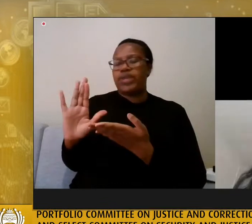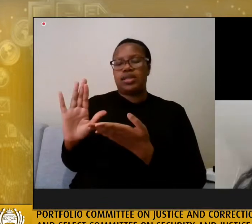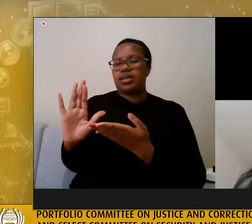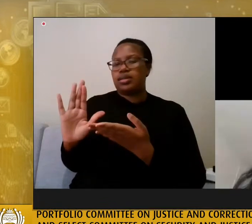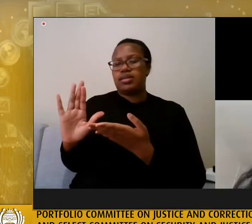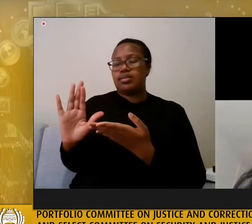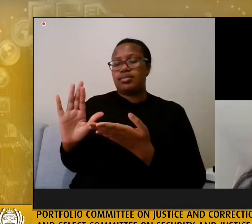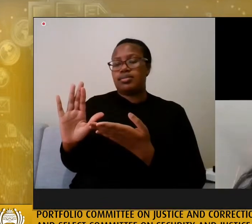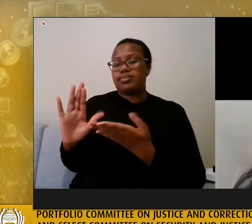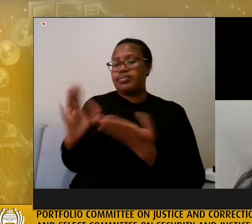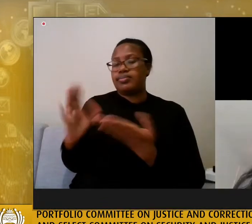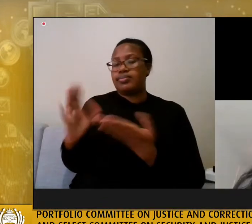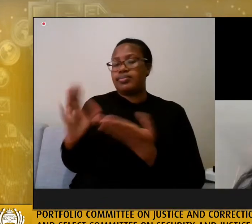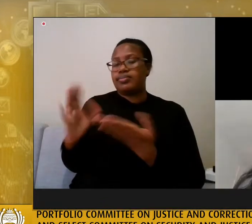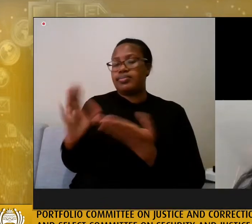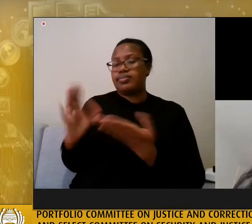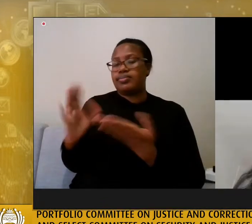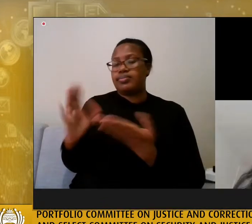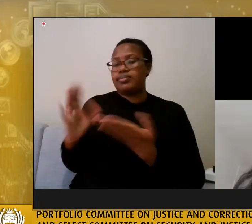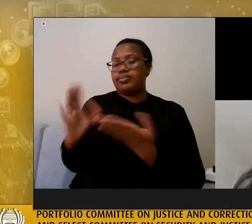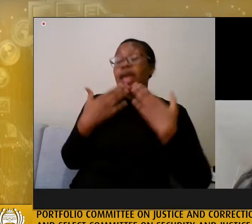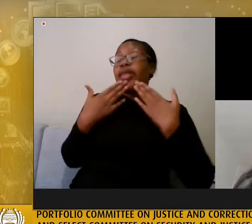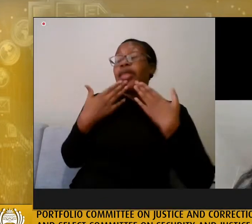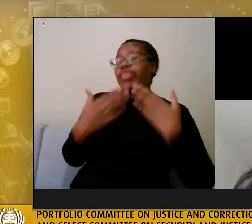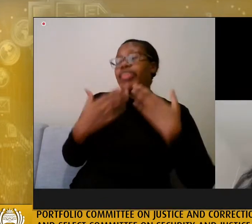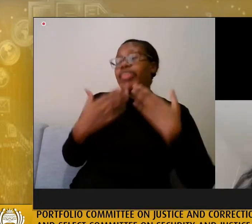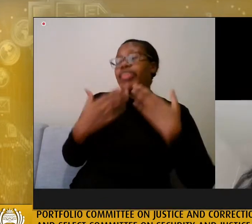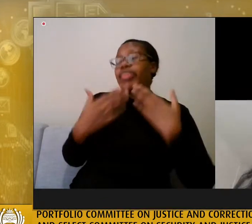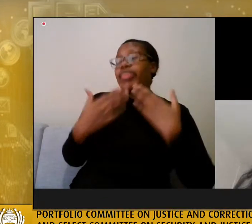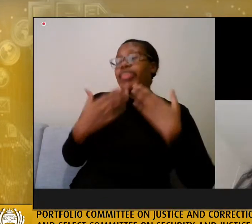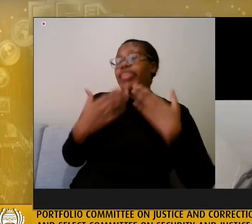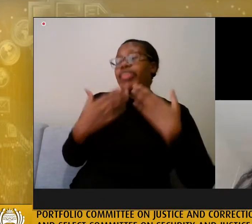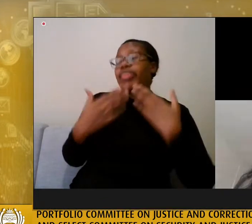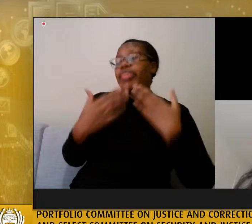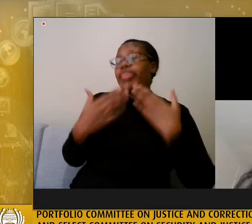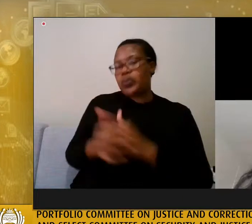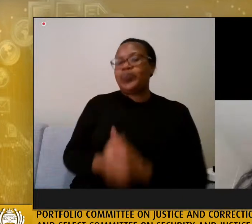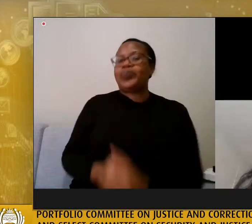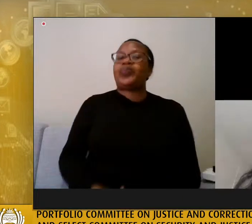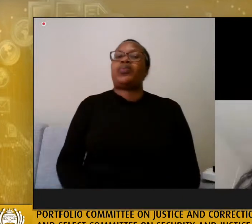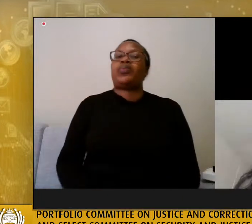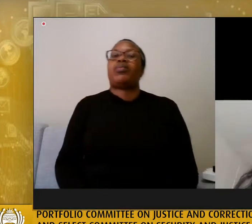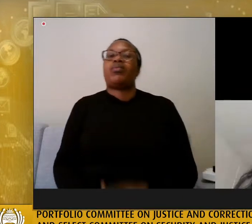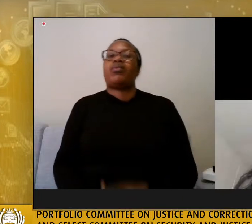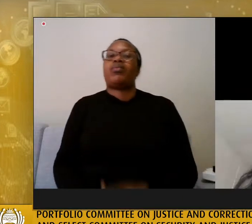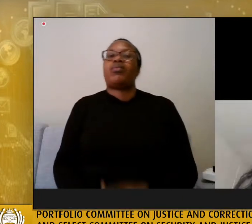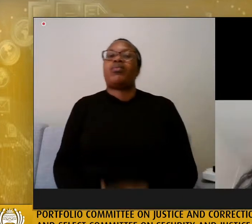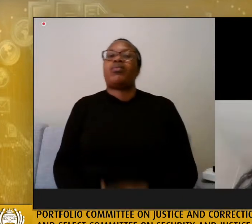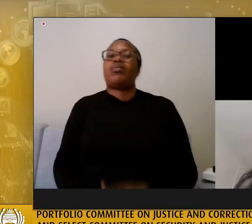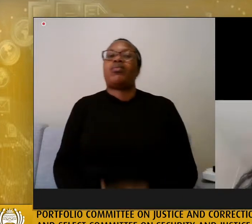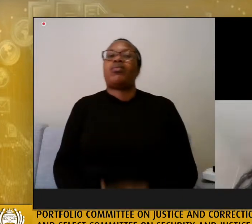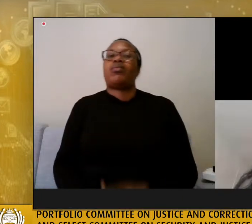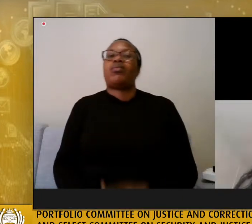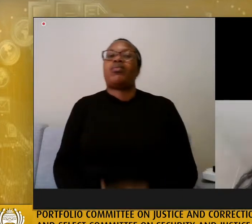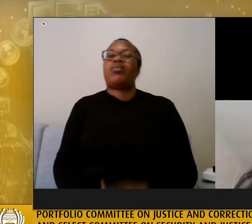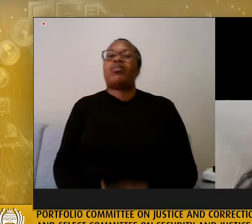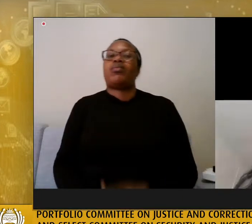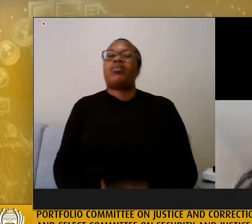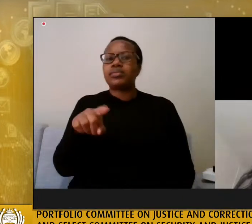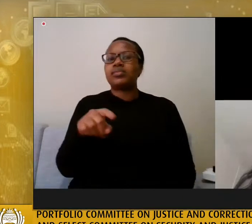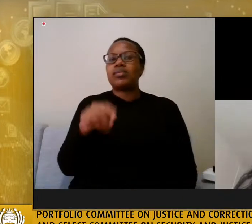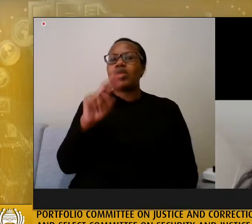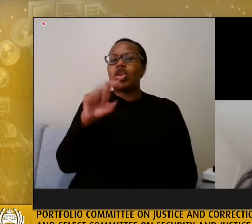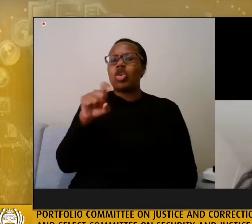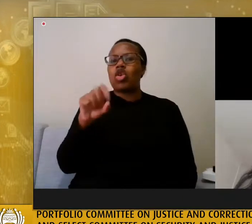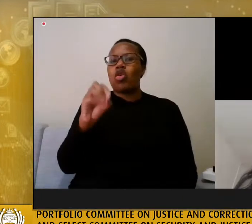Yeah. Thank you, Mr. Mayor. Please continue. And there's a bird at the back. I think you must